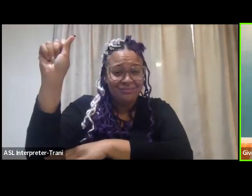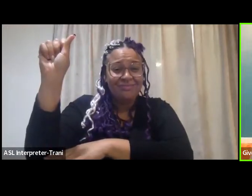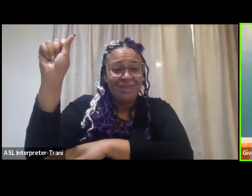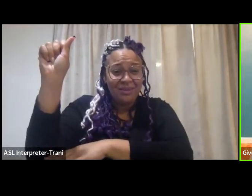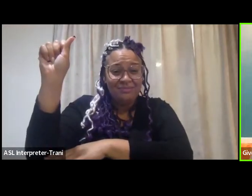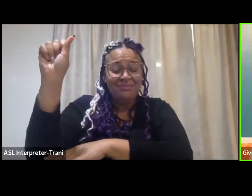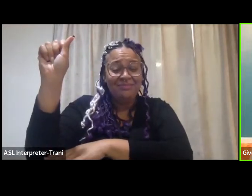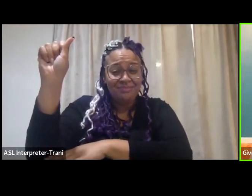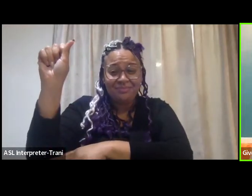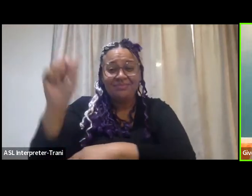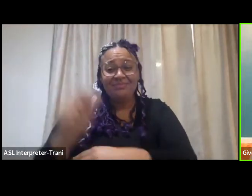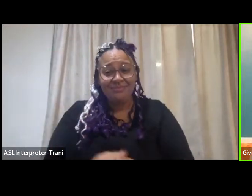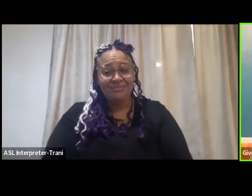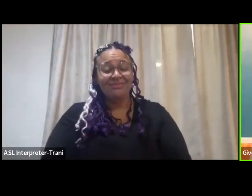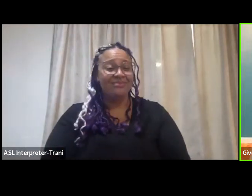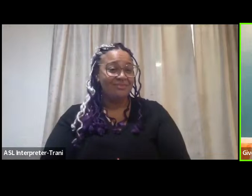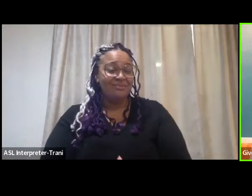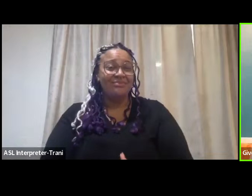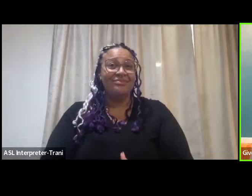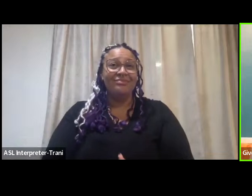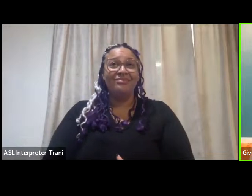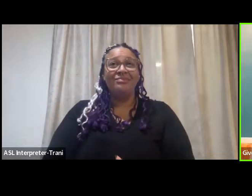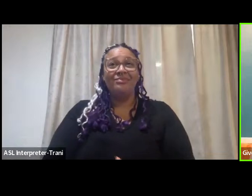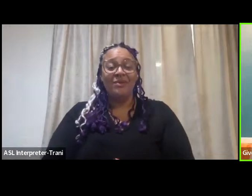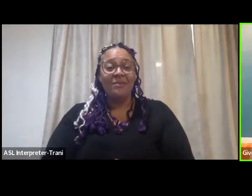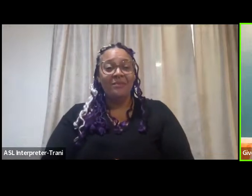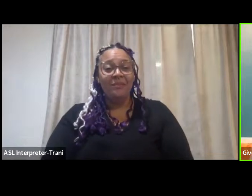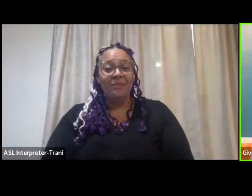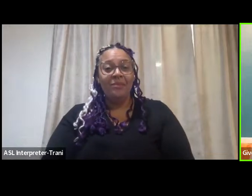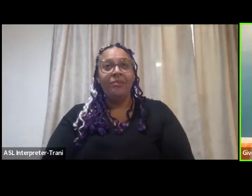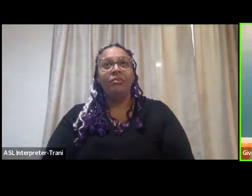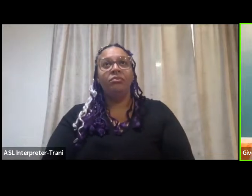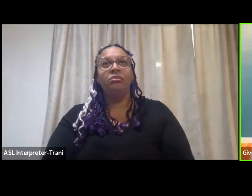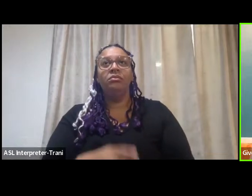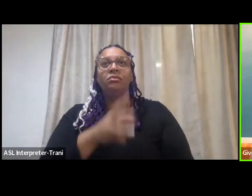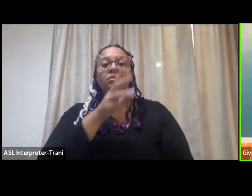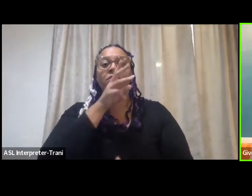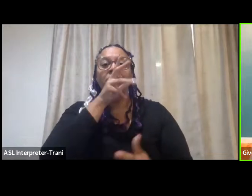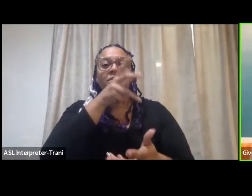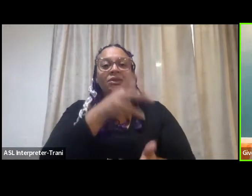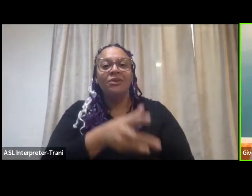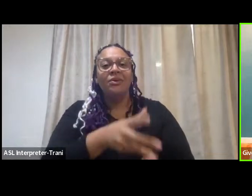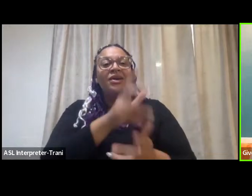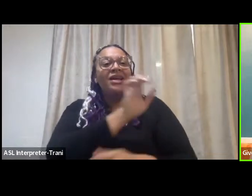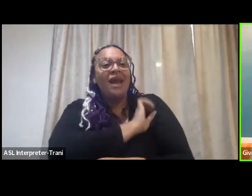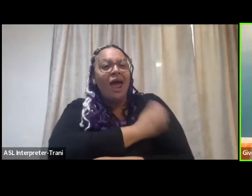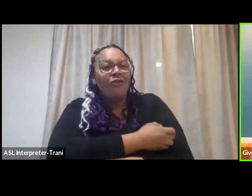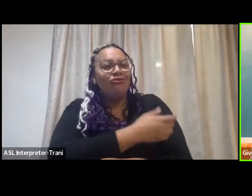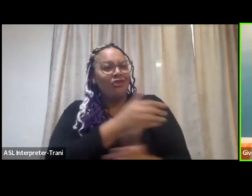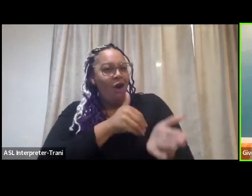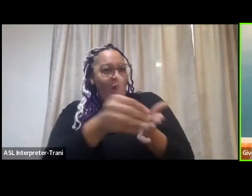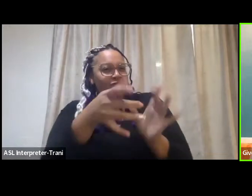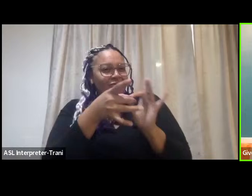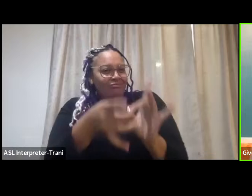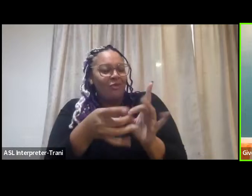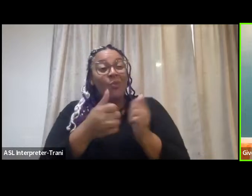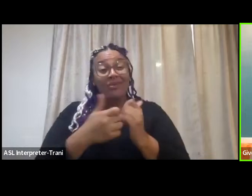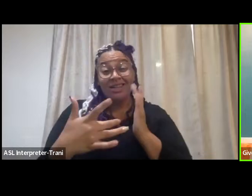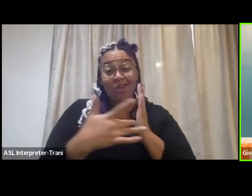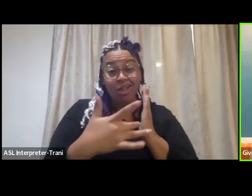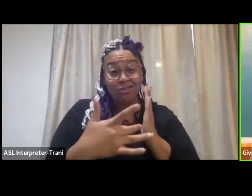uh, like Aquarian energy is often associated with